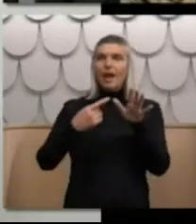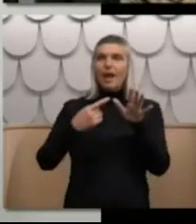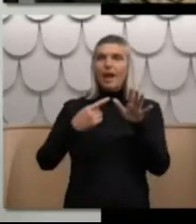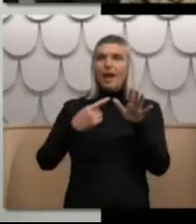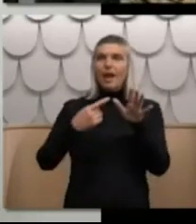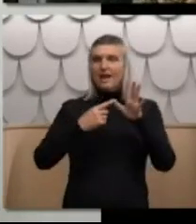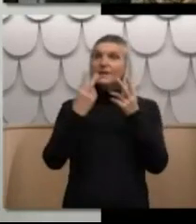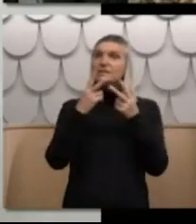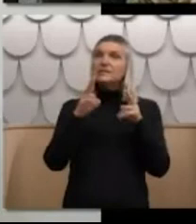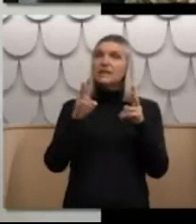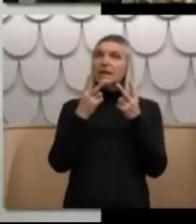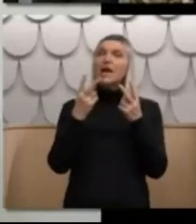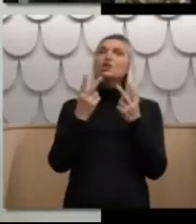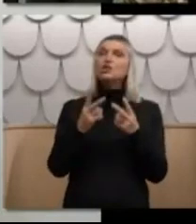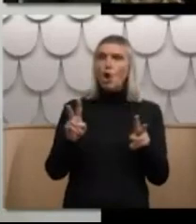e,